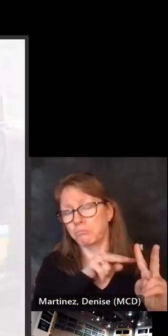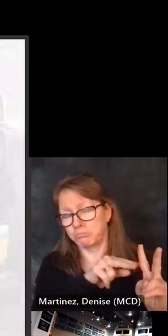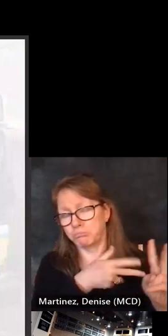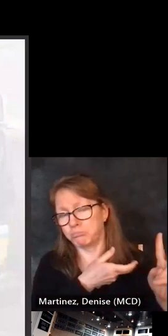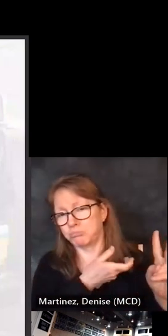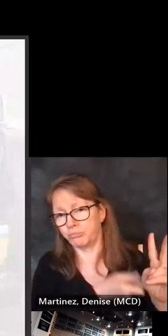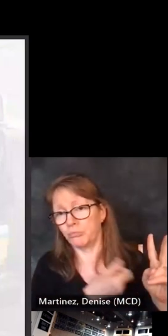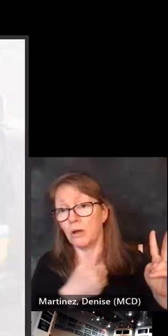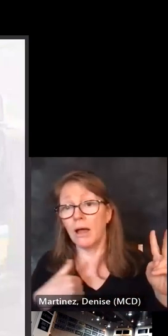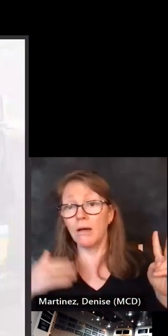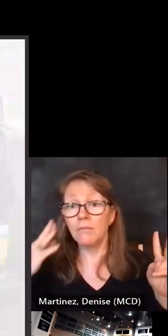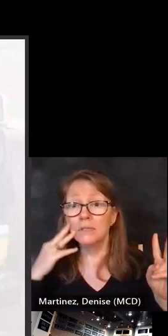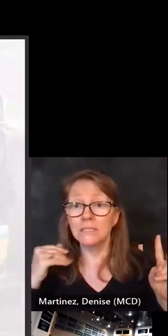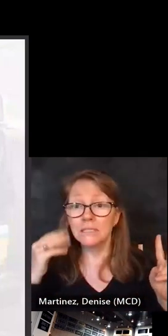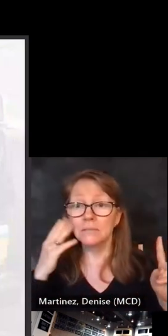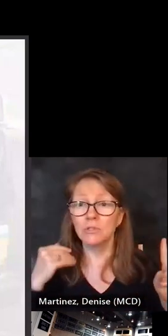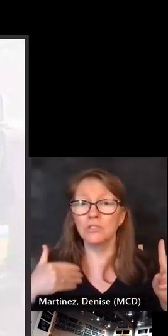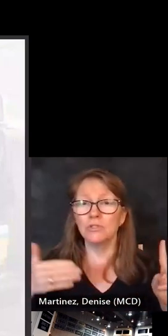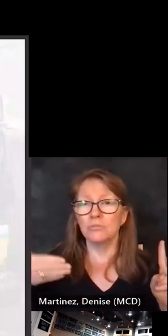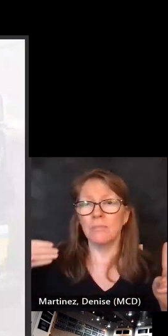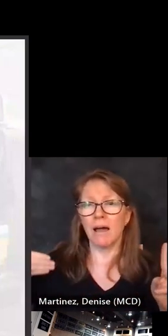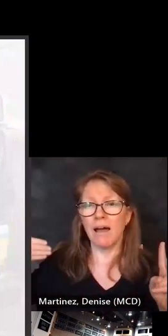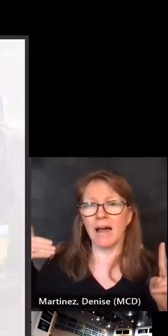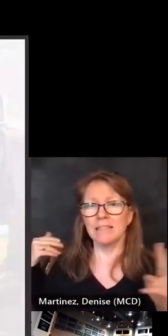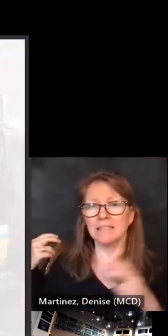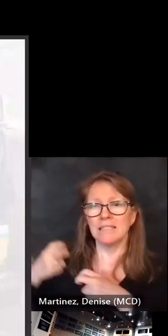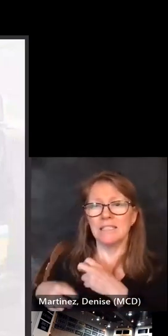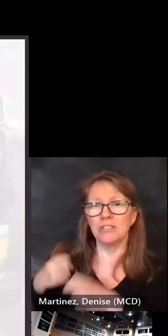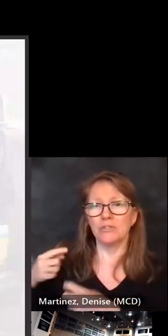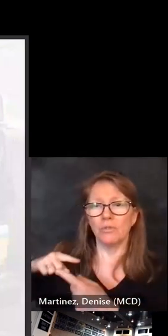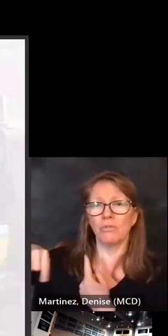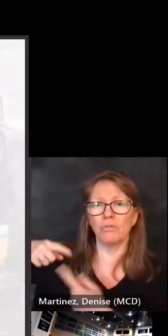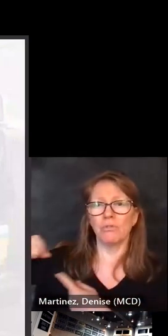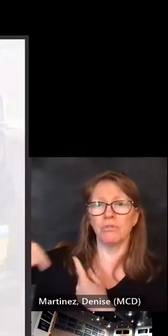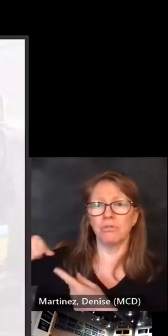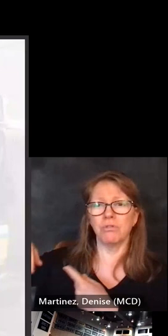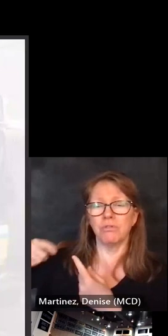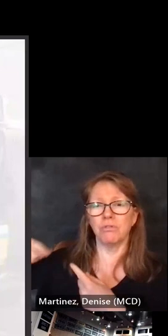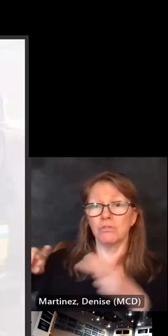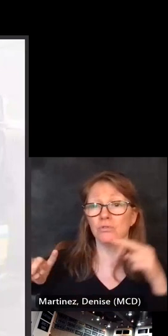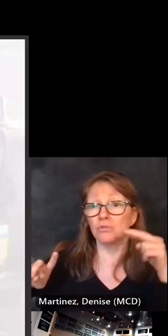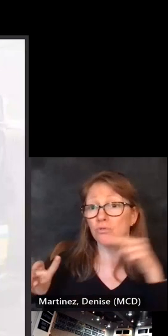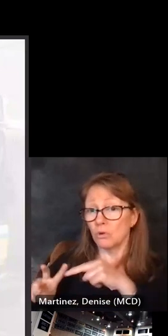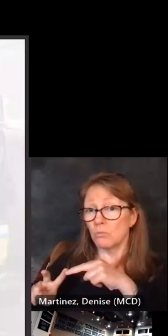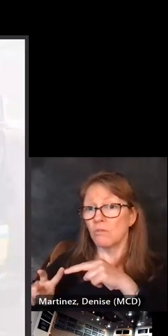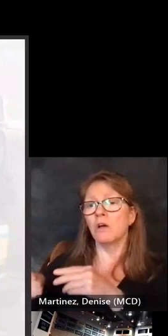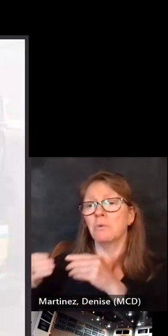to reconcile turf issues between different agencies that they supervise.